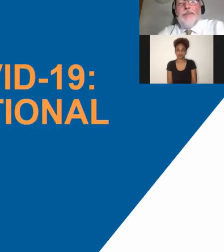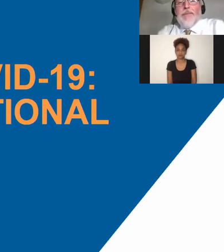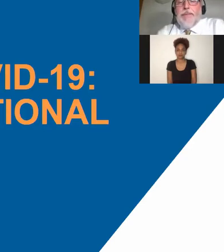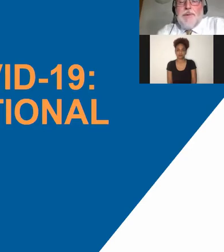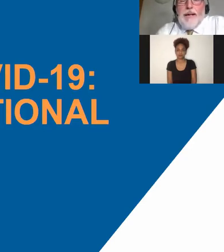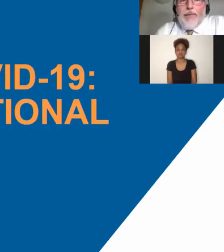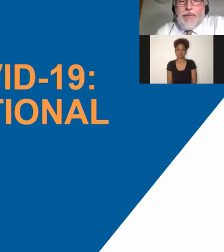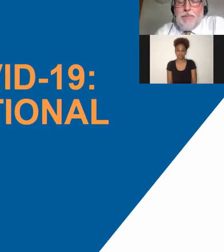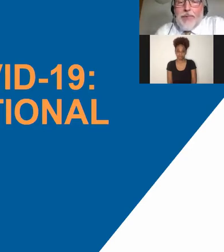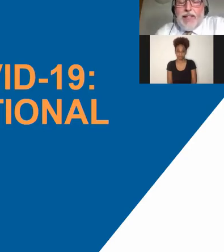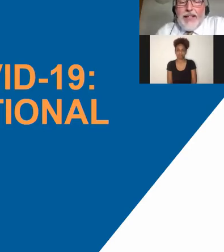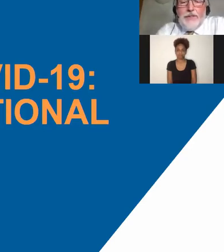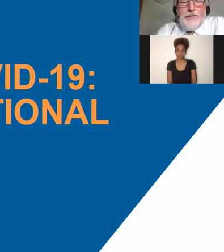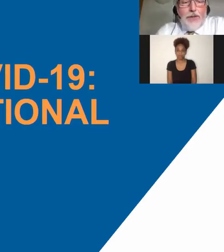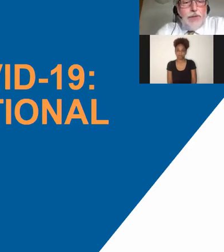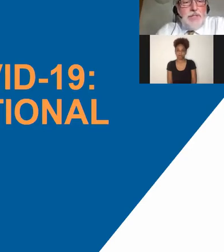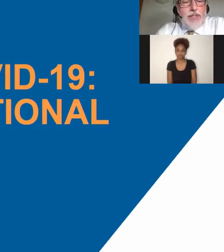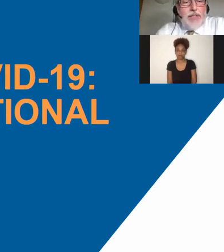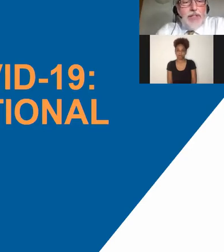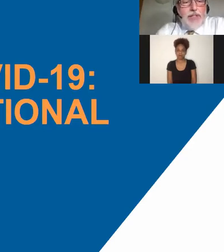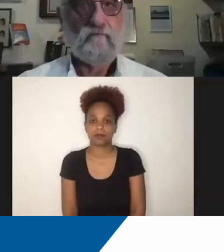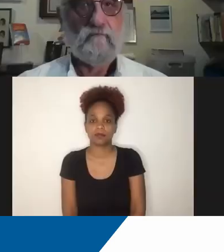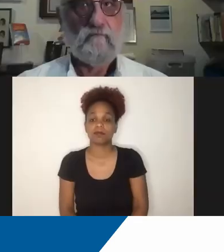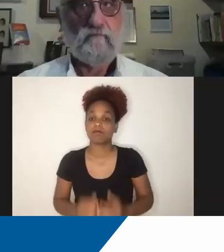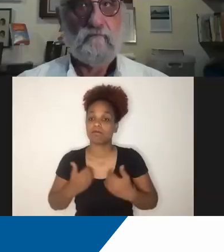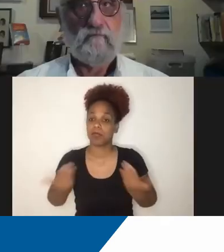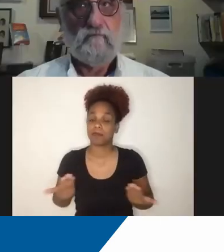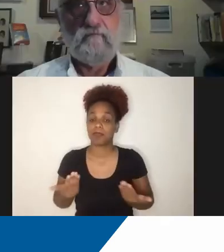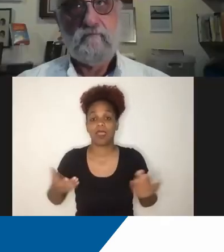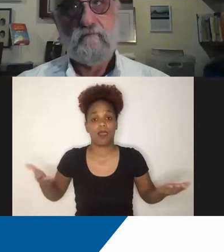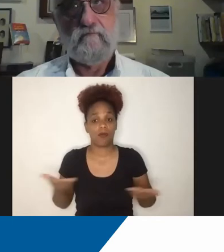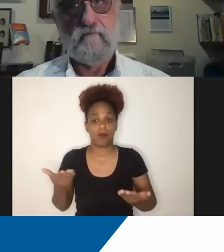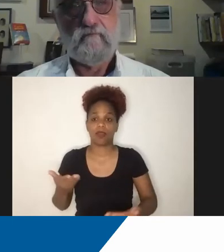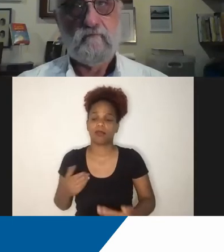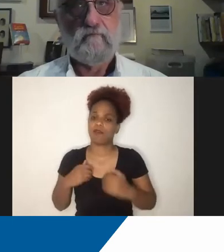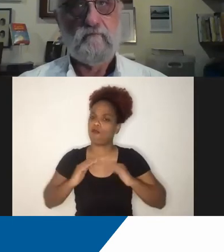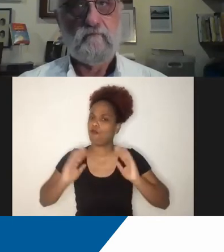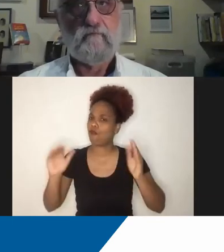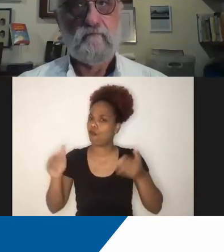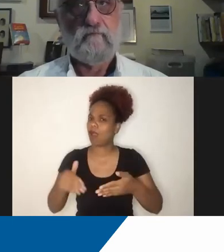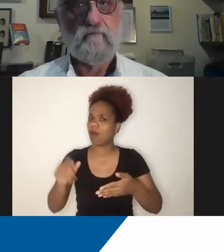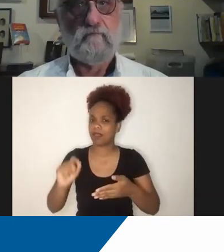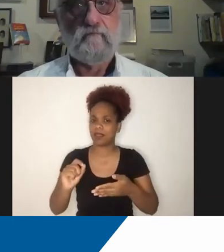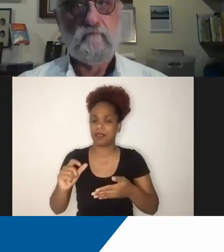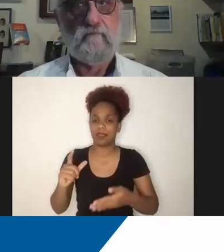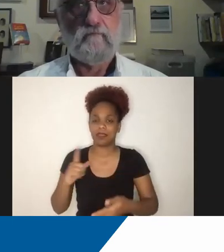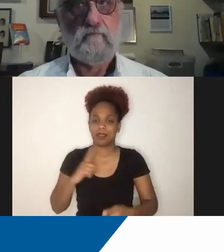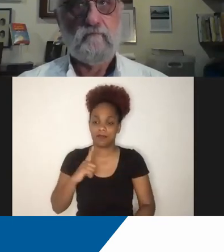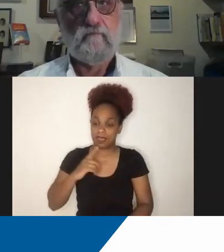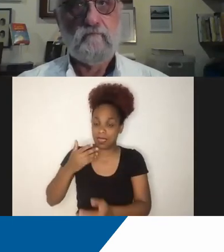I would like to focus my talk tonight on what we learn